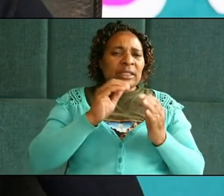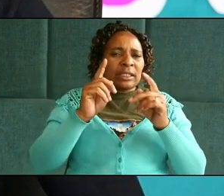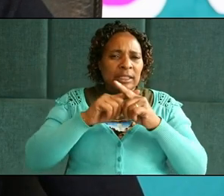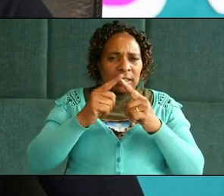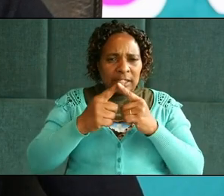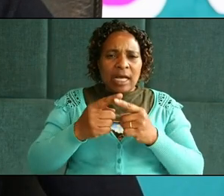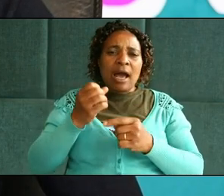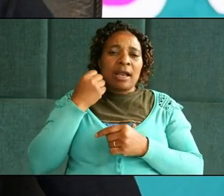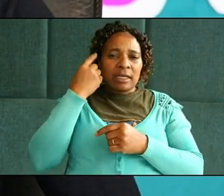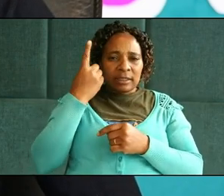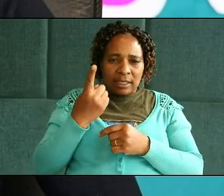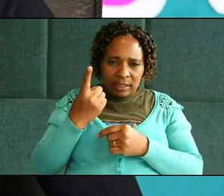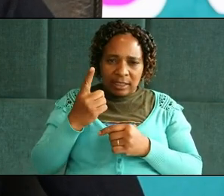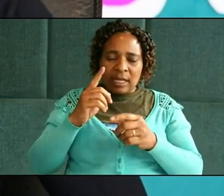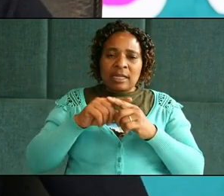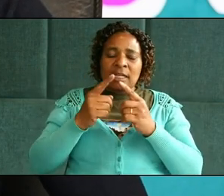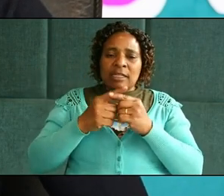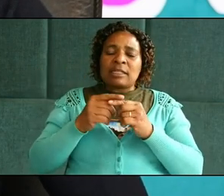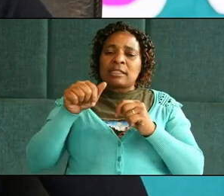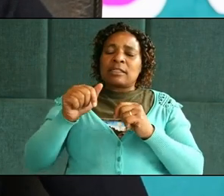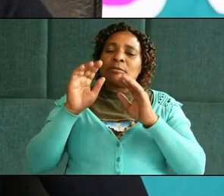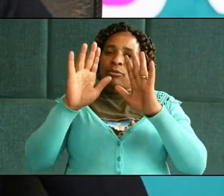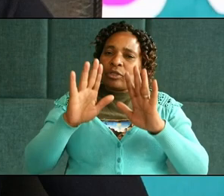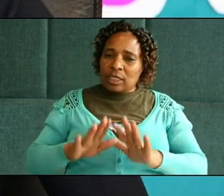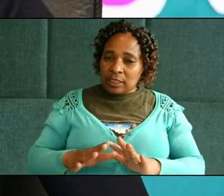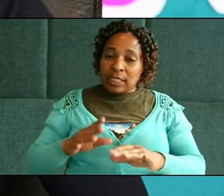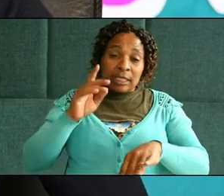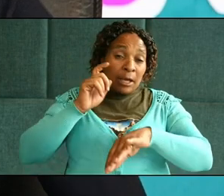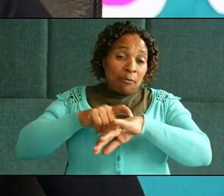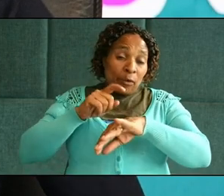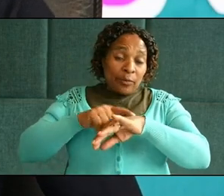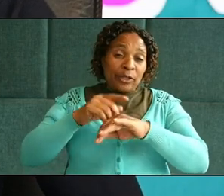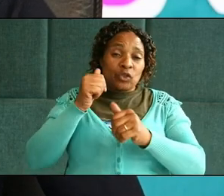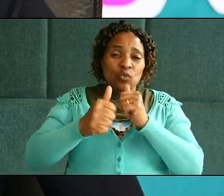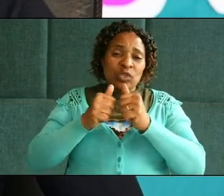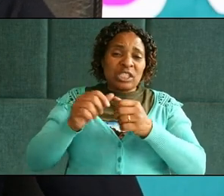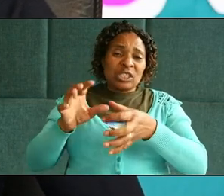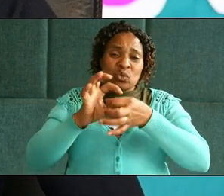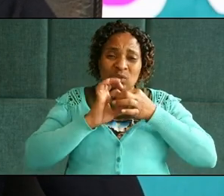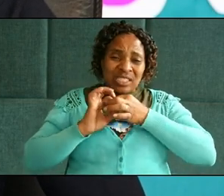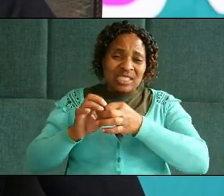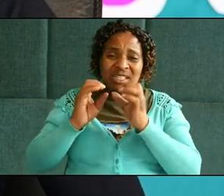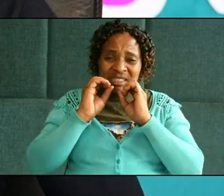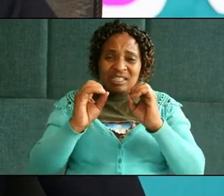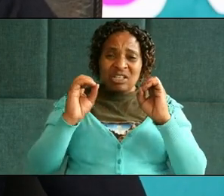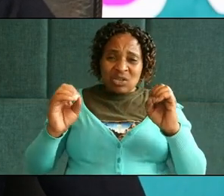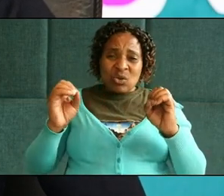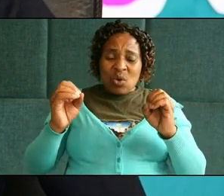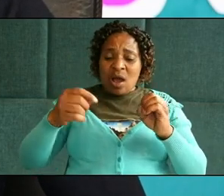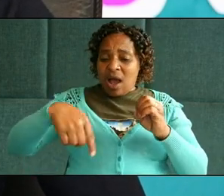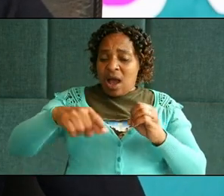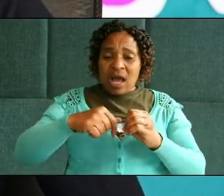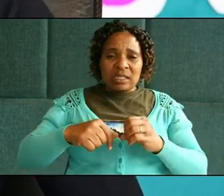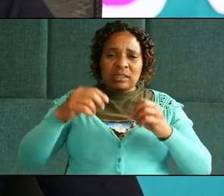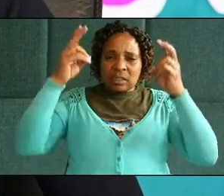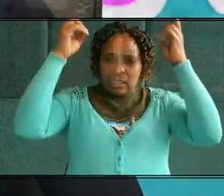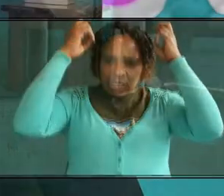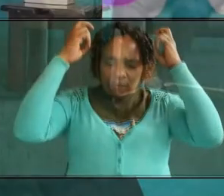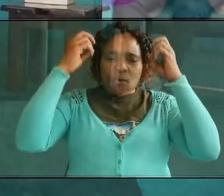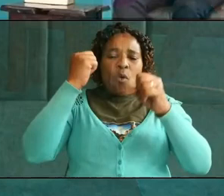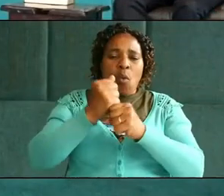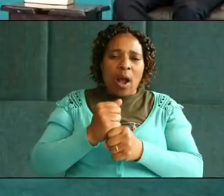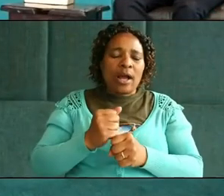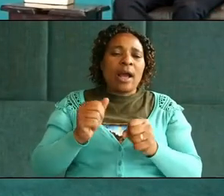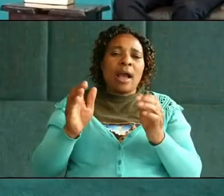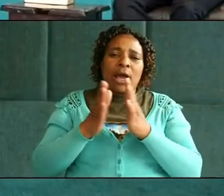understanding and keep unity as our baseline. Because the moment when there is disunity among us, then the devil can work among us and do a number